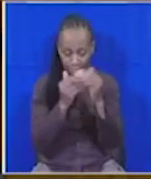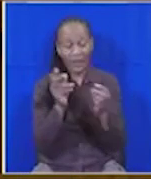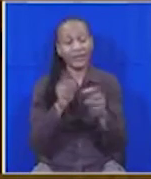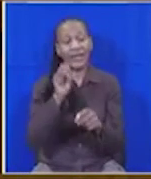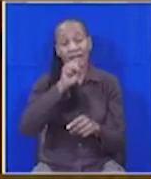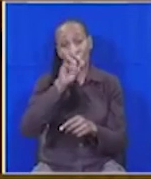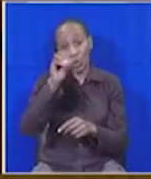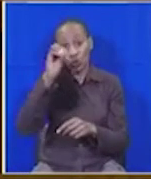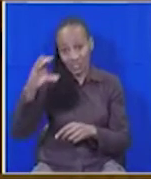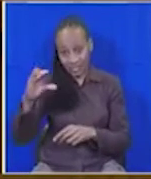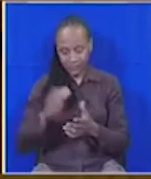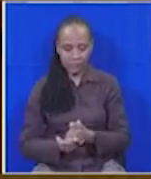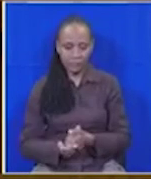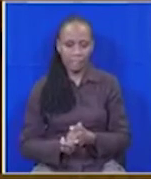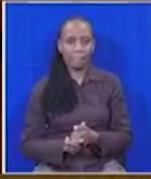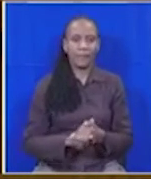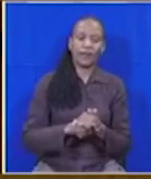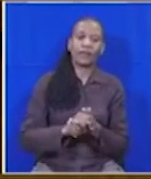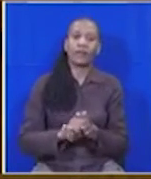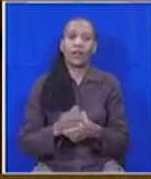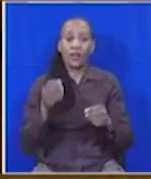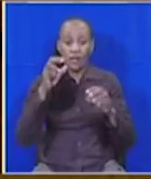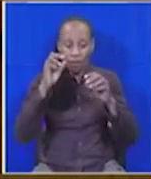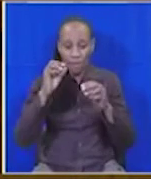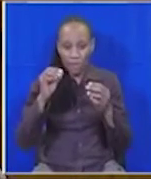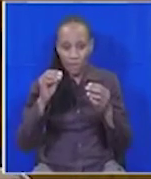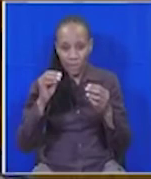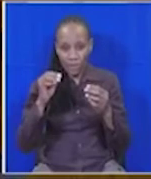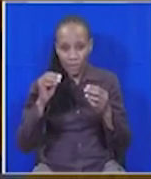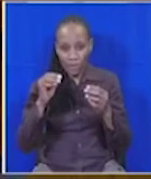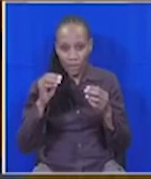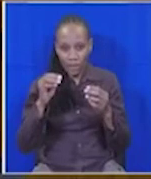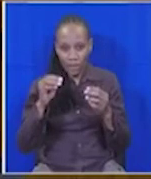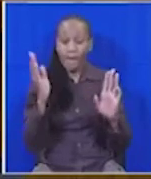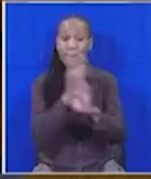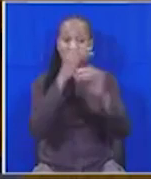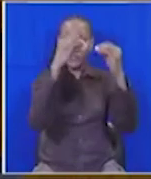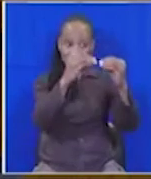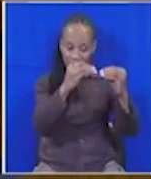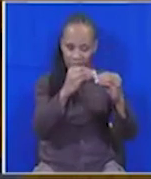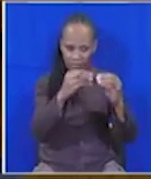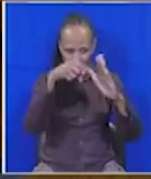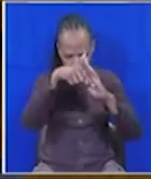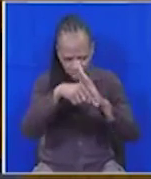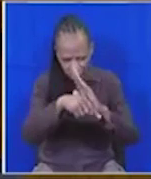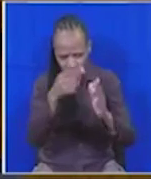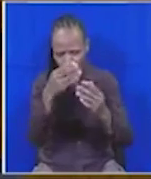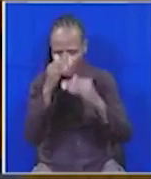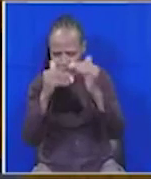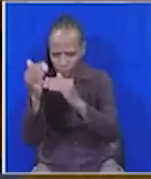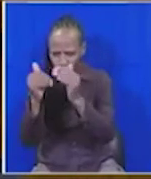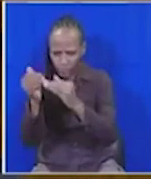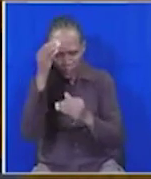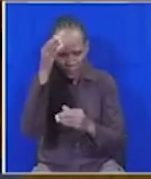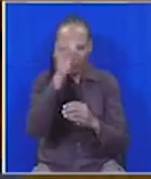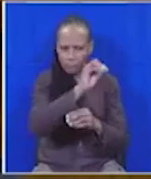companies, options for co-investment are being explored to leverage the strengths of the private sector, both in terms of their expertise and,